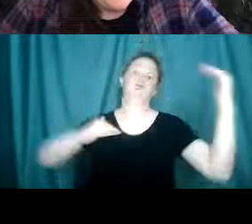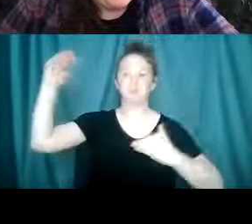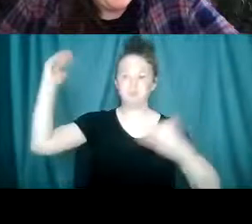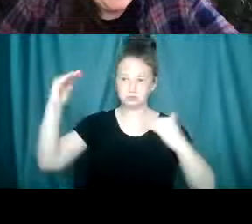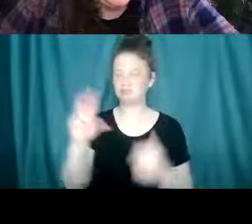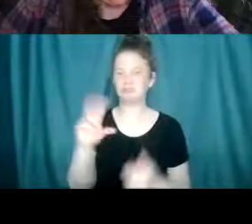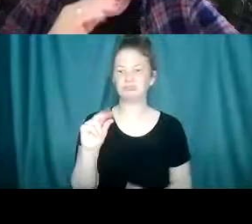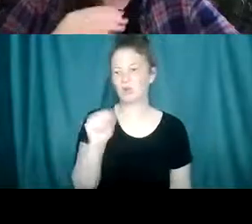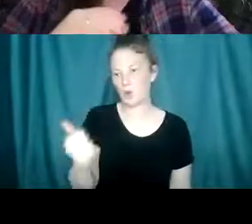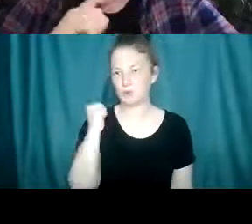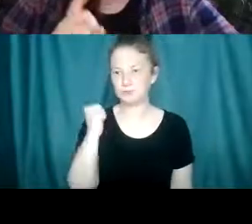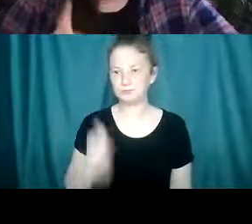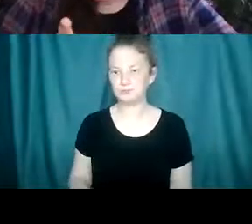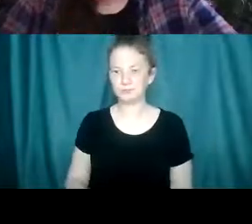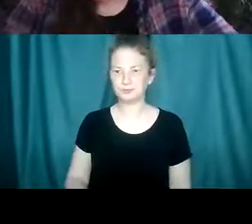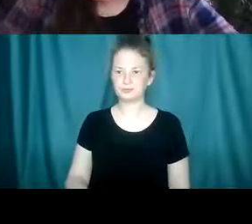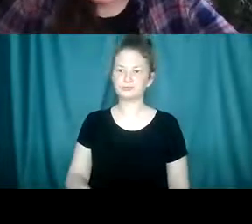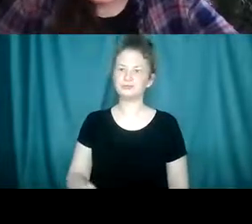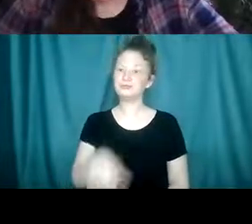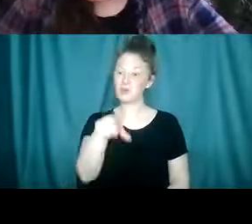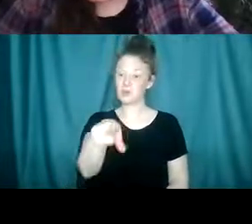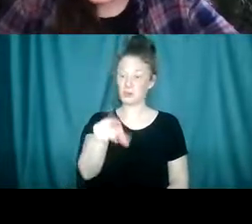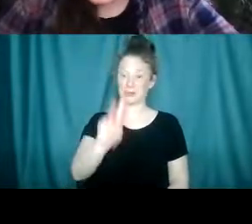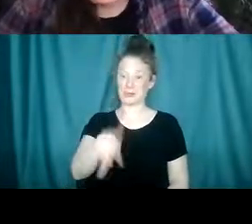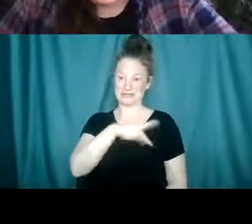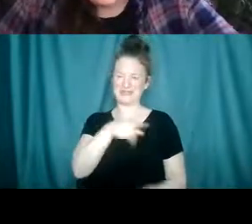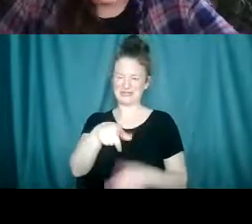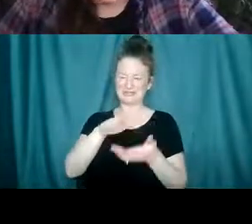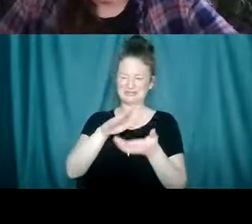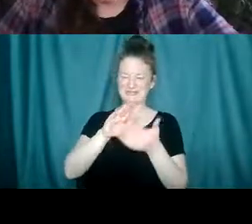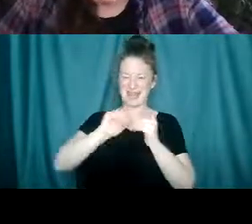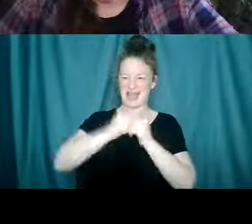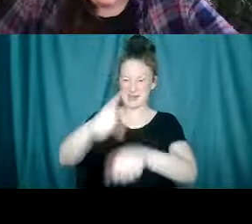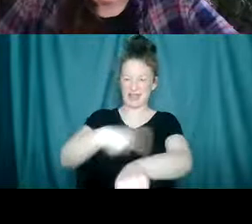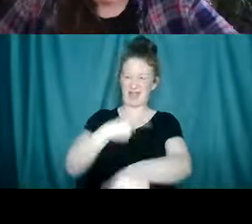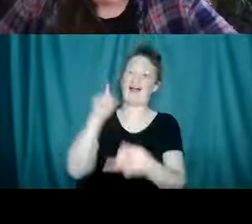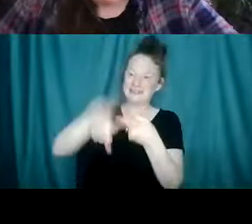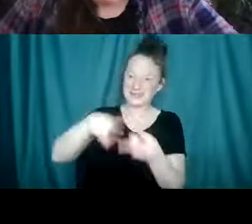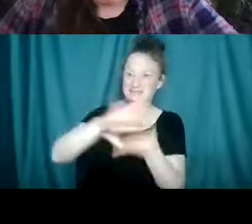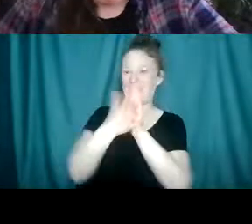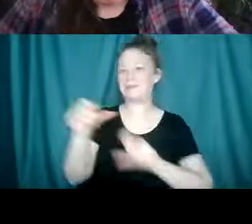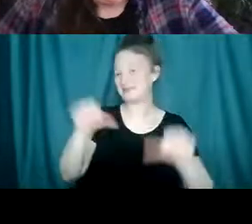is, how long did it take you personally to become a scientist like you are today? This is a question from Gabe.